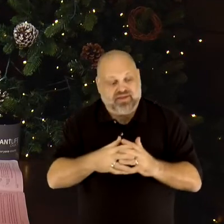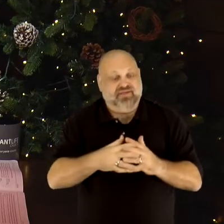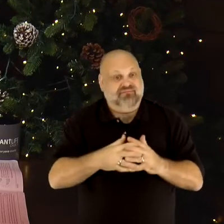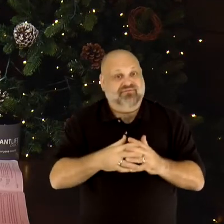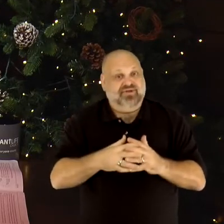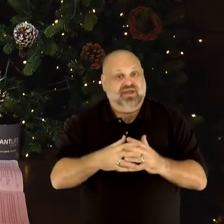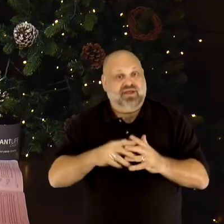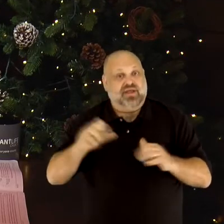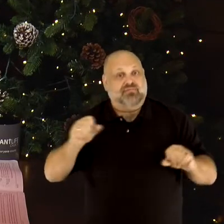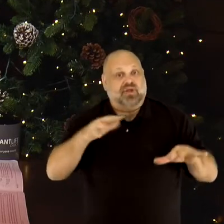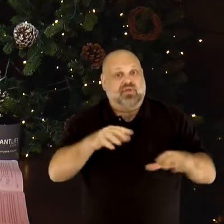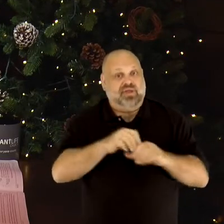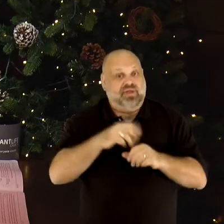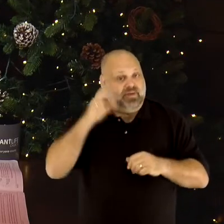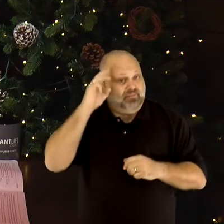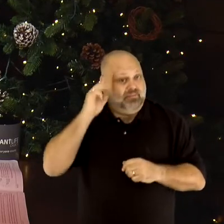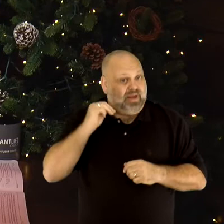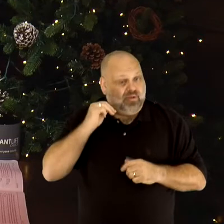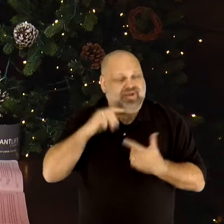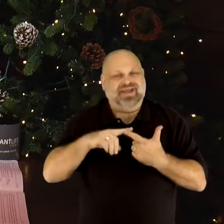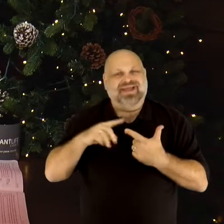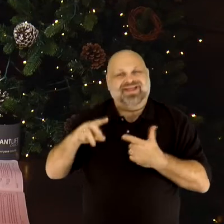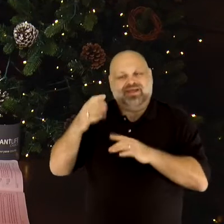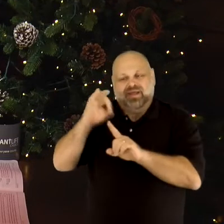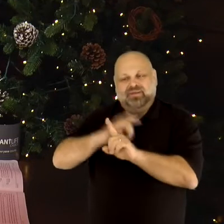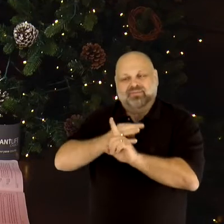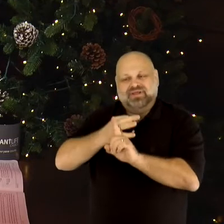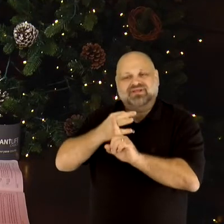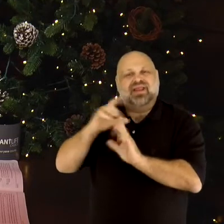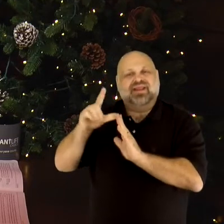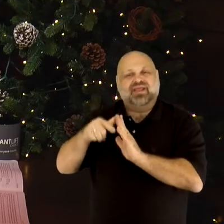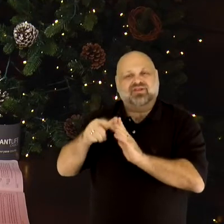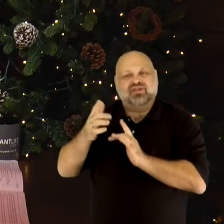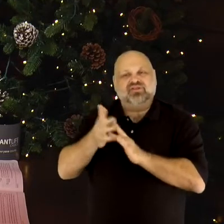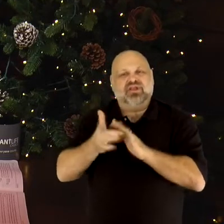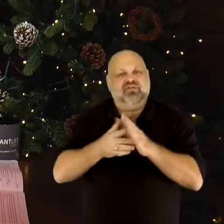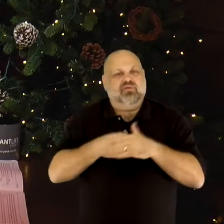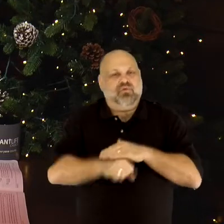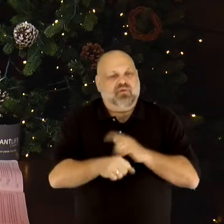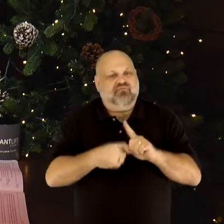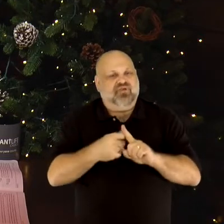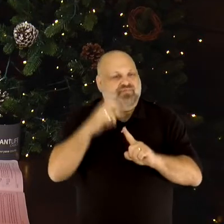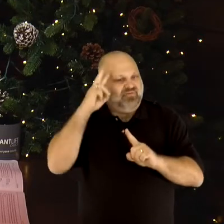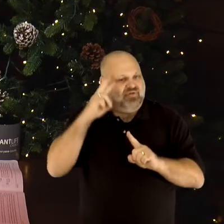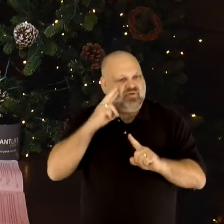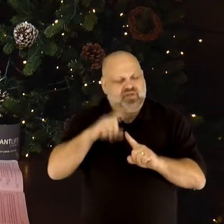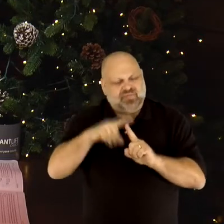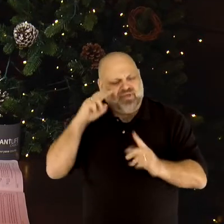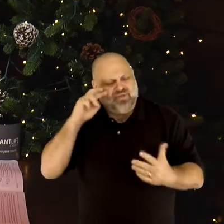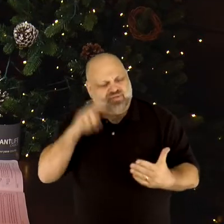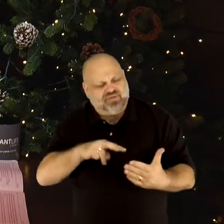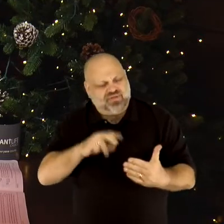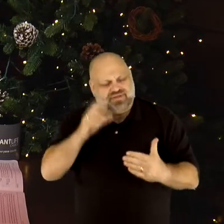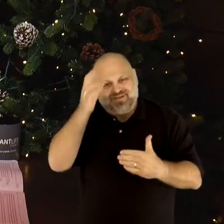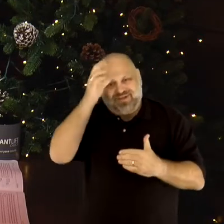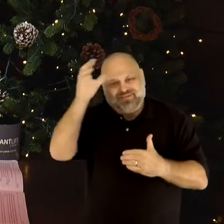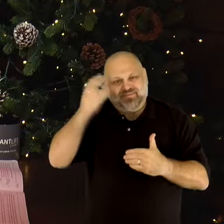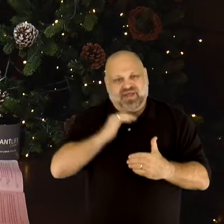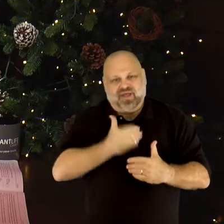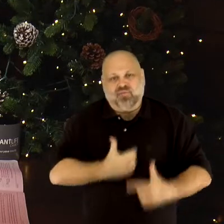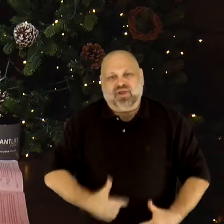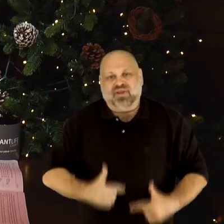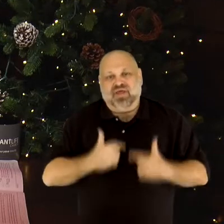later, Jesus was born of a virgin. But let's look at this concept in our lives for a moment. God wants, no,